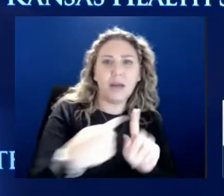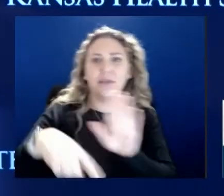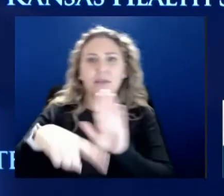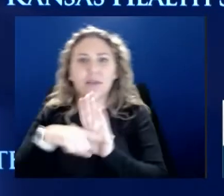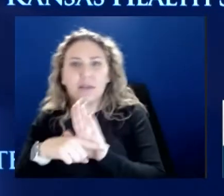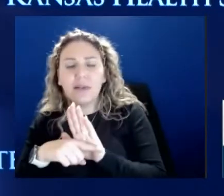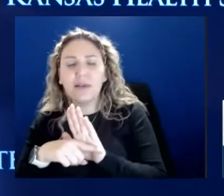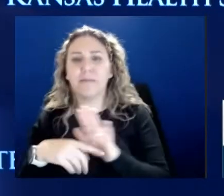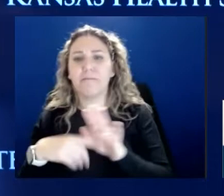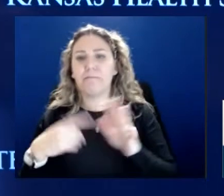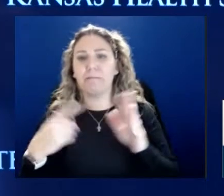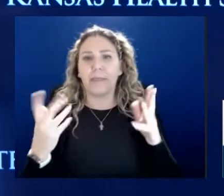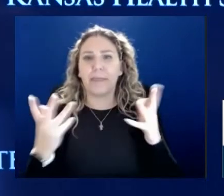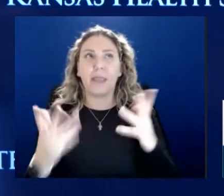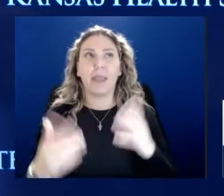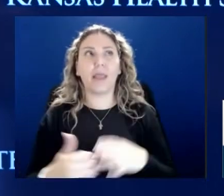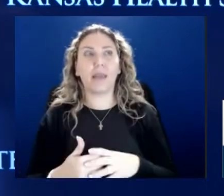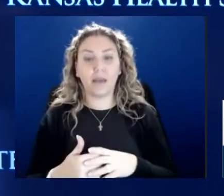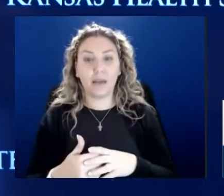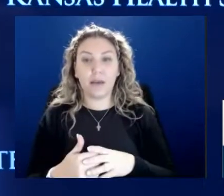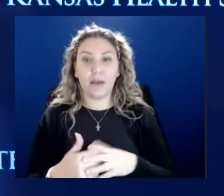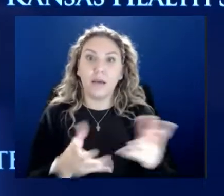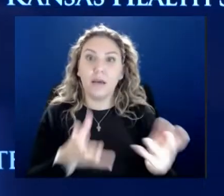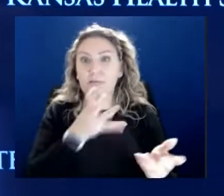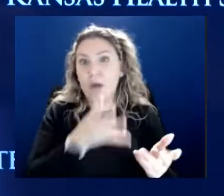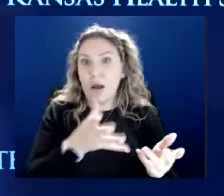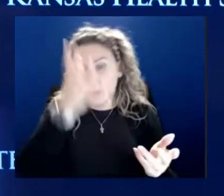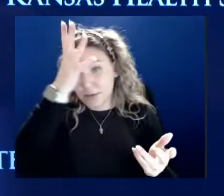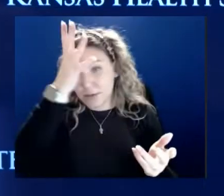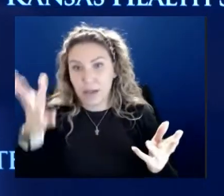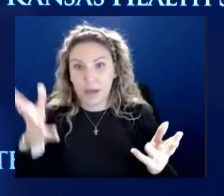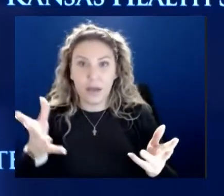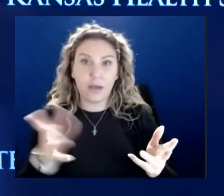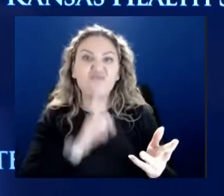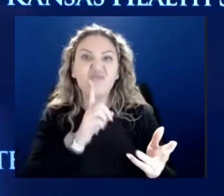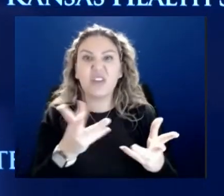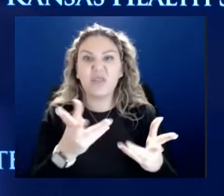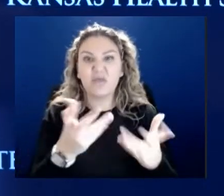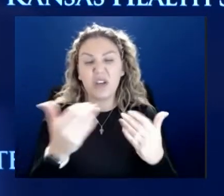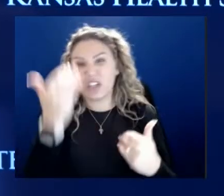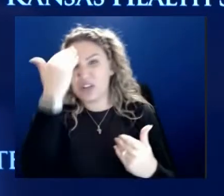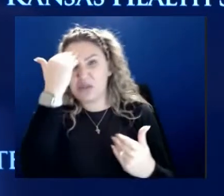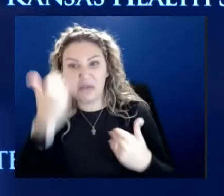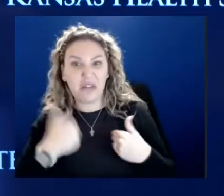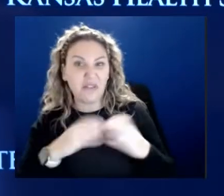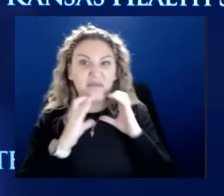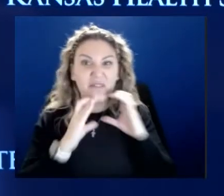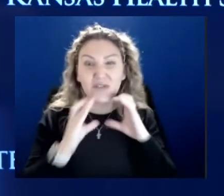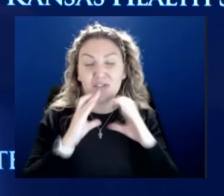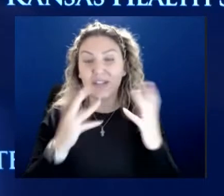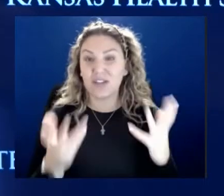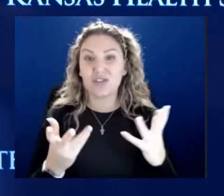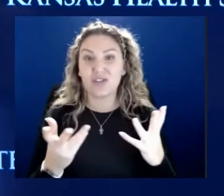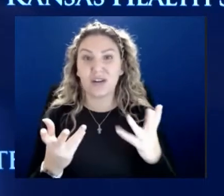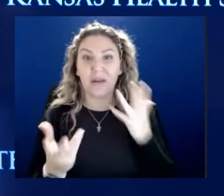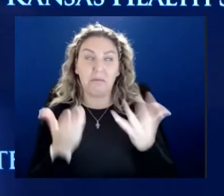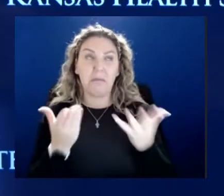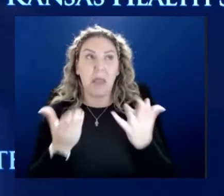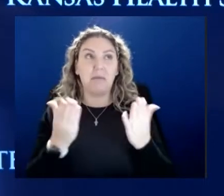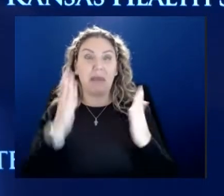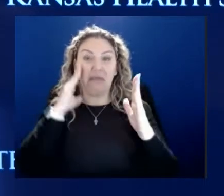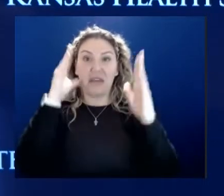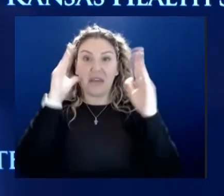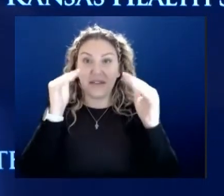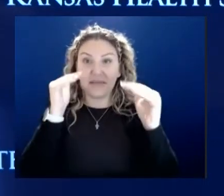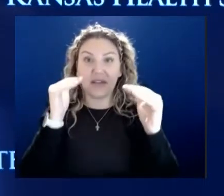don't want to say, but your mom or dad would be really want to know, just to have a conversation. And I think maybe setting the expectation with your kids that